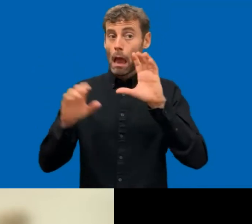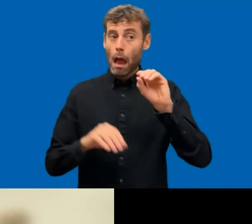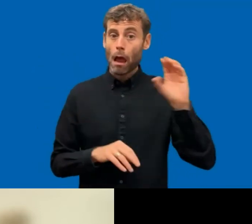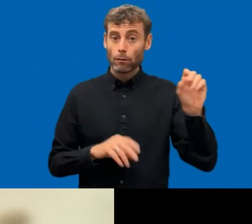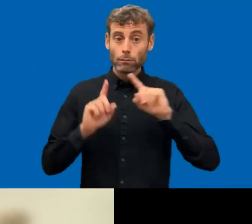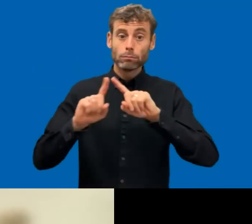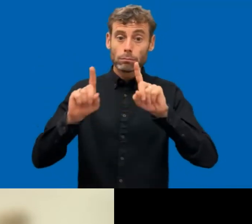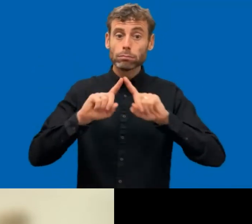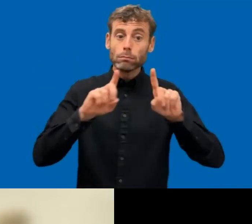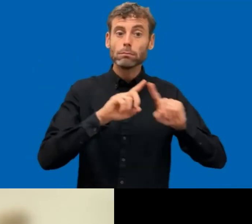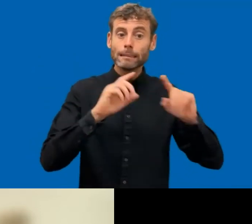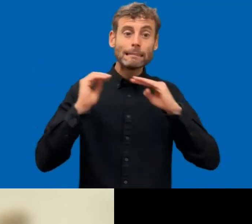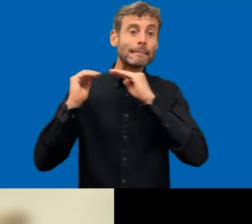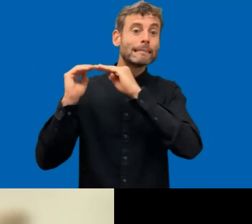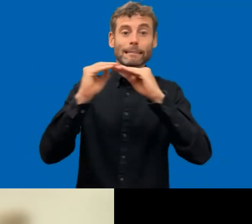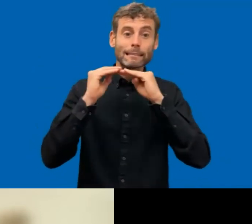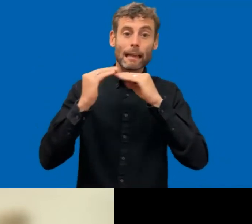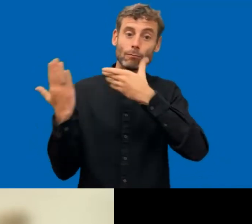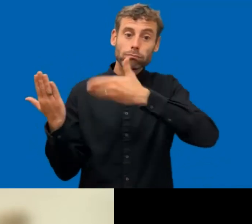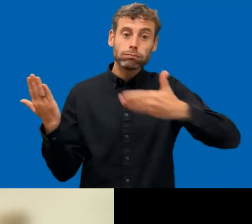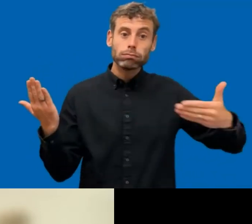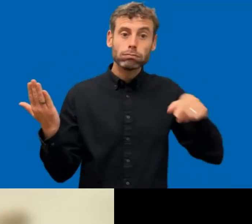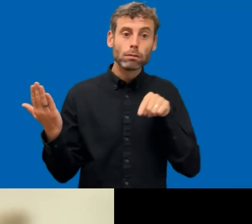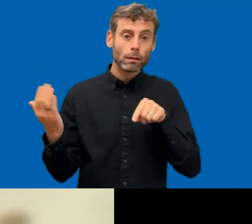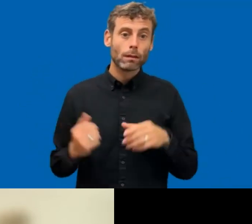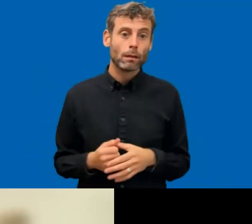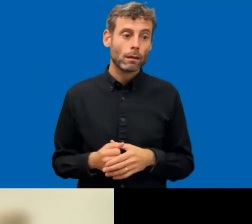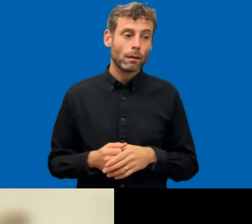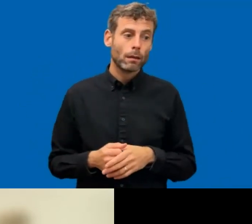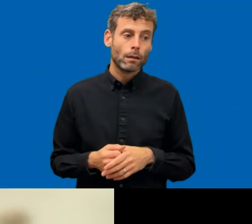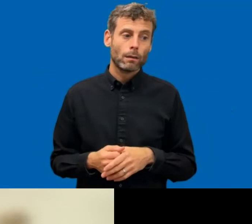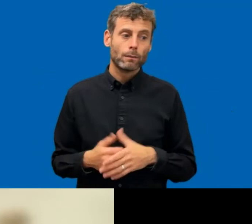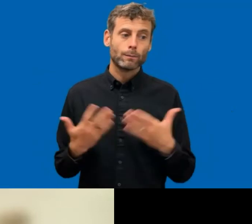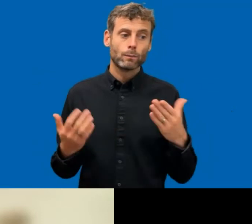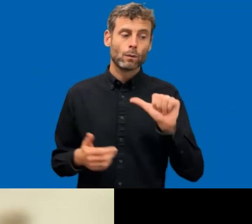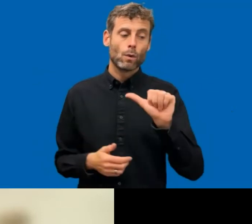I think it depends on the objectives.